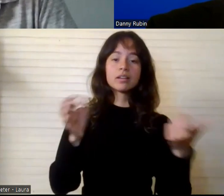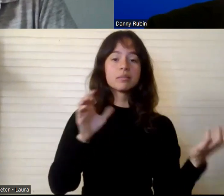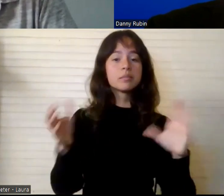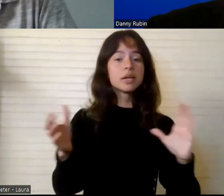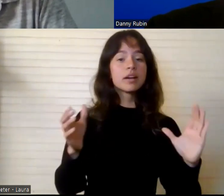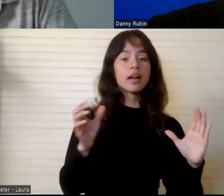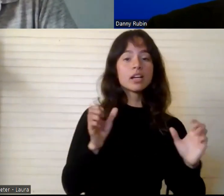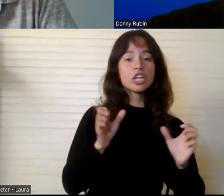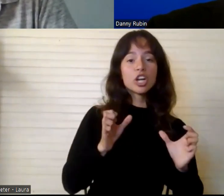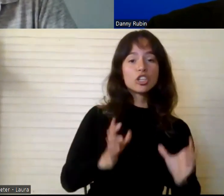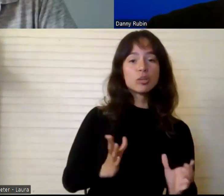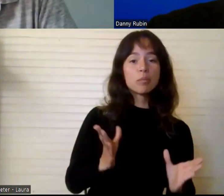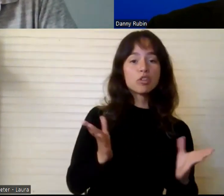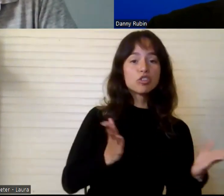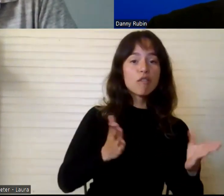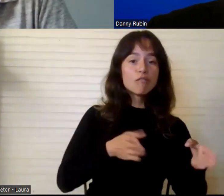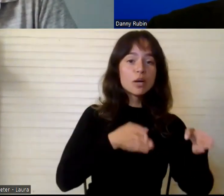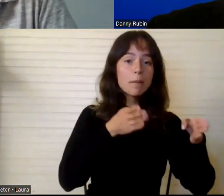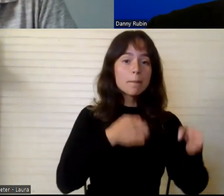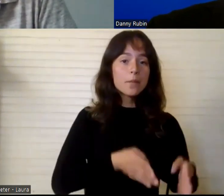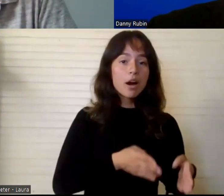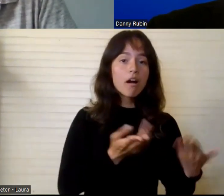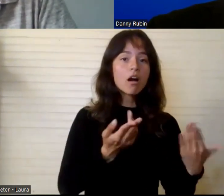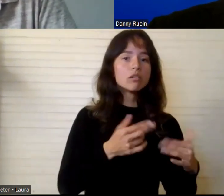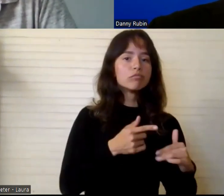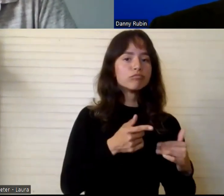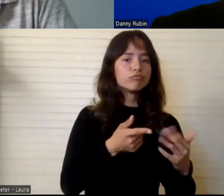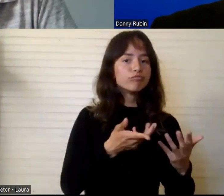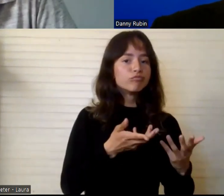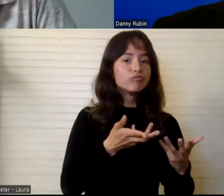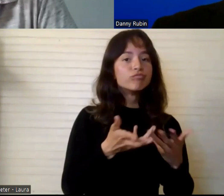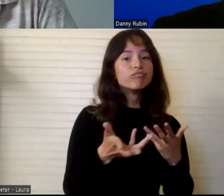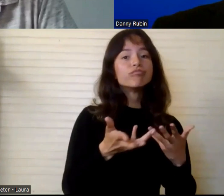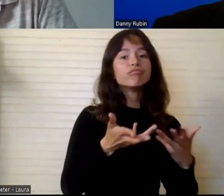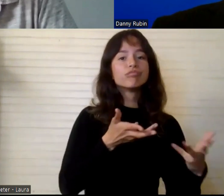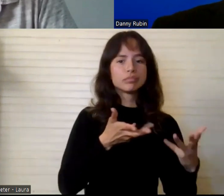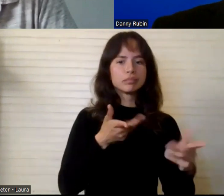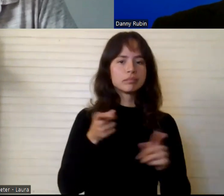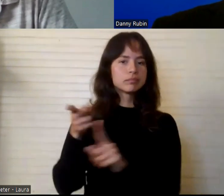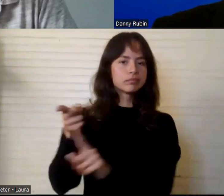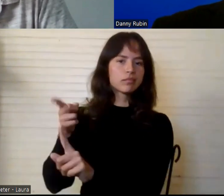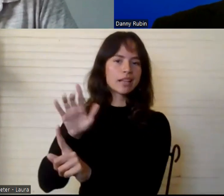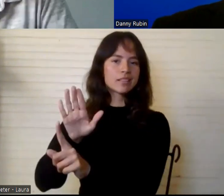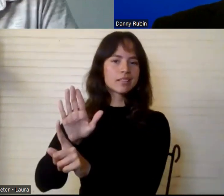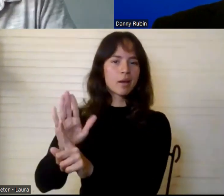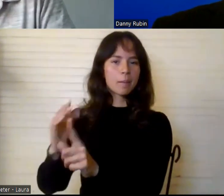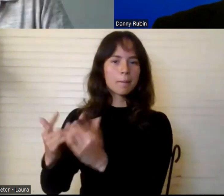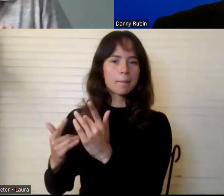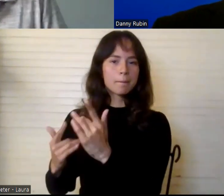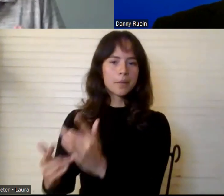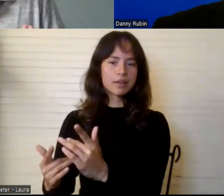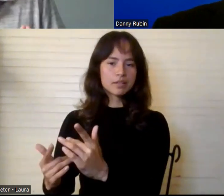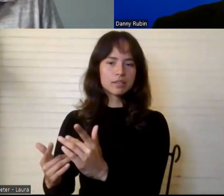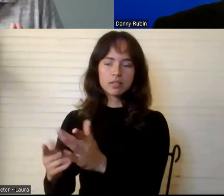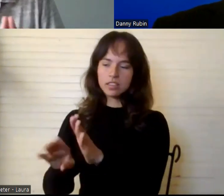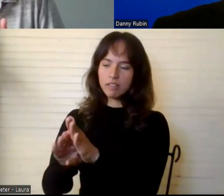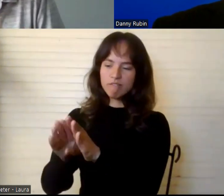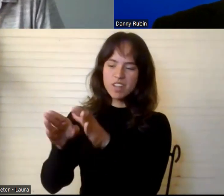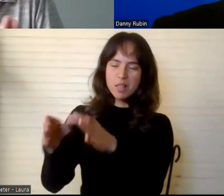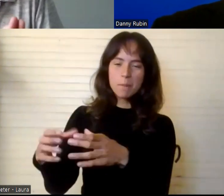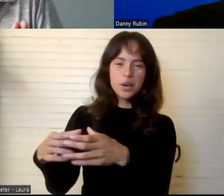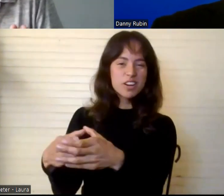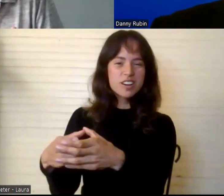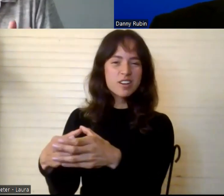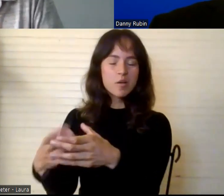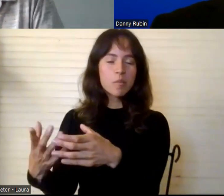relations. They're the people who just get stuff done, and I think Yes. most of our clients at least appreciate that. That's why we have a project manager